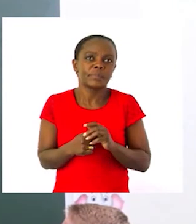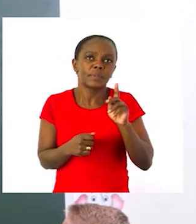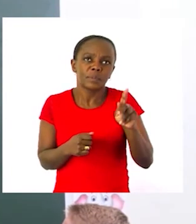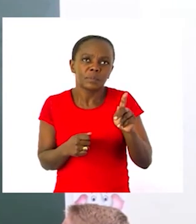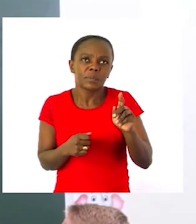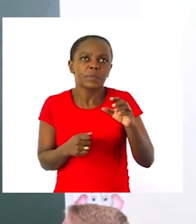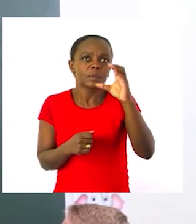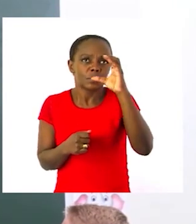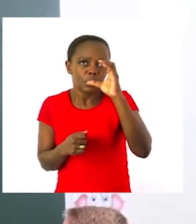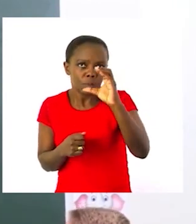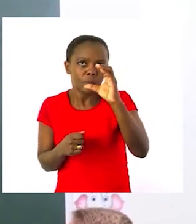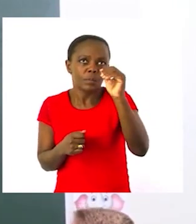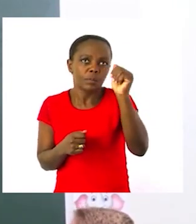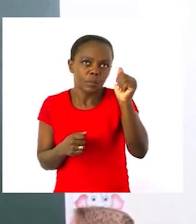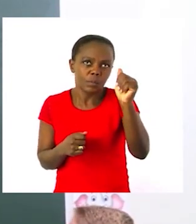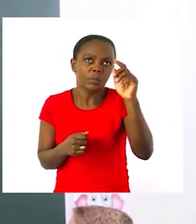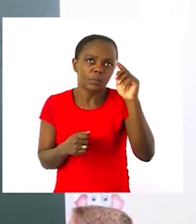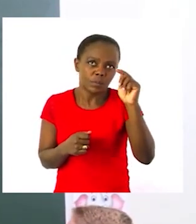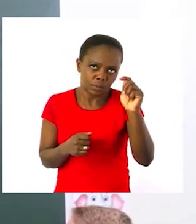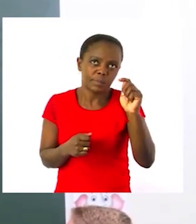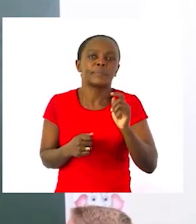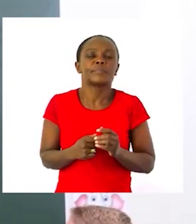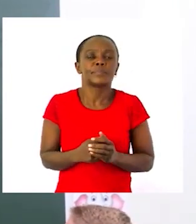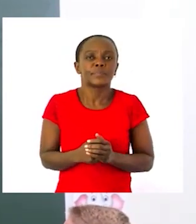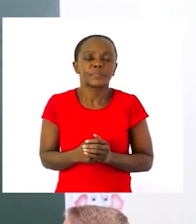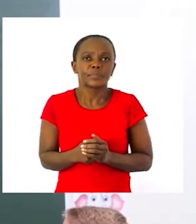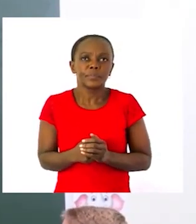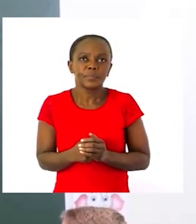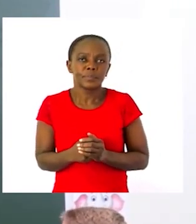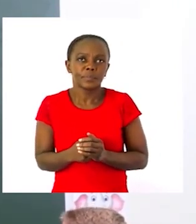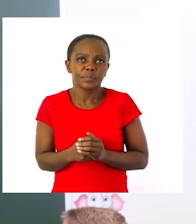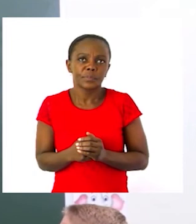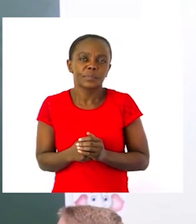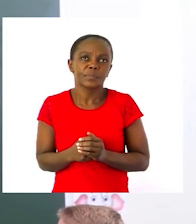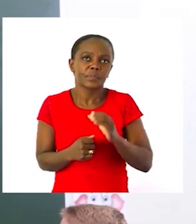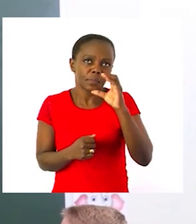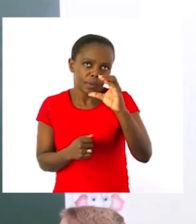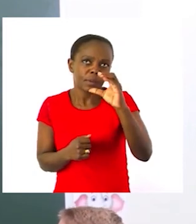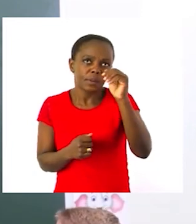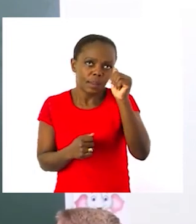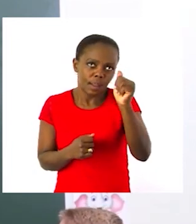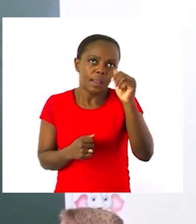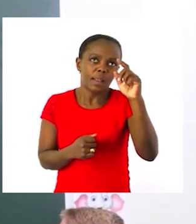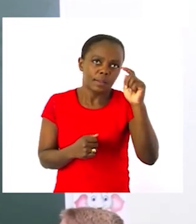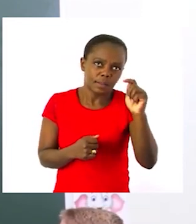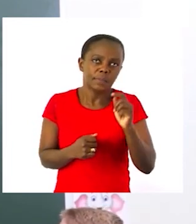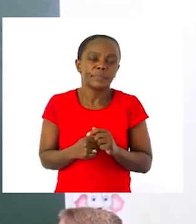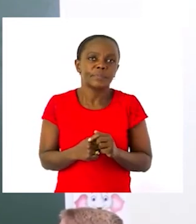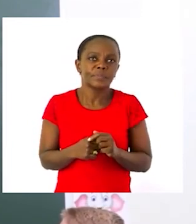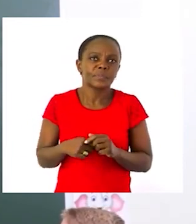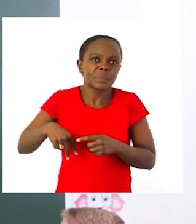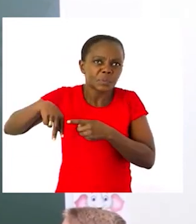K for cat. A C for cat. This reads cat. The